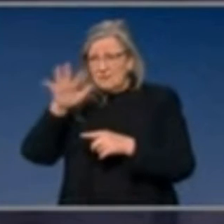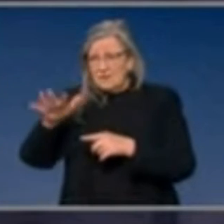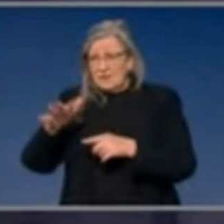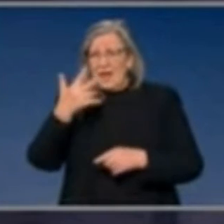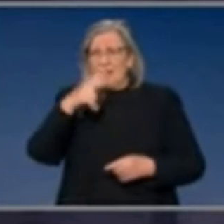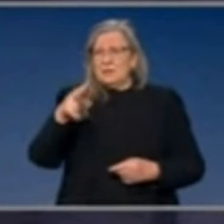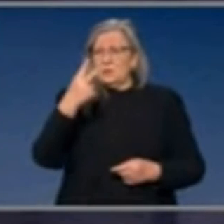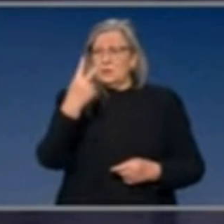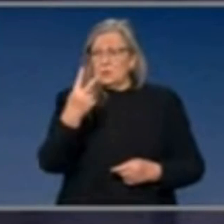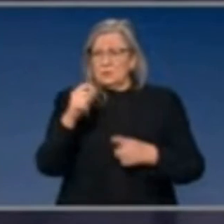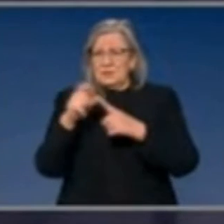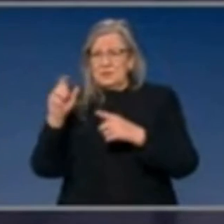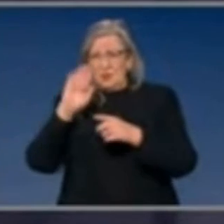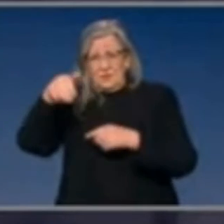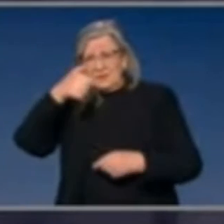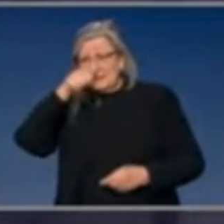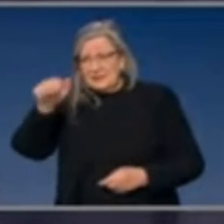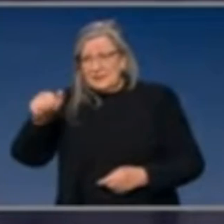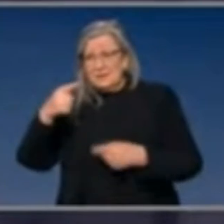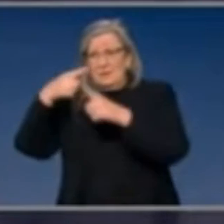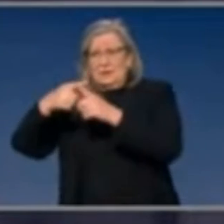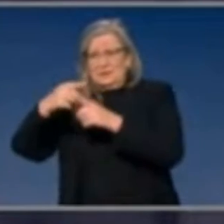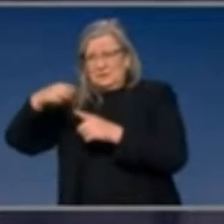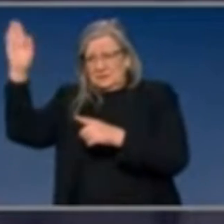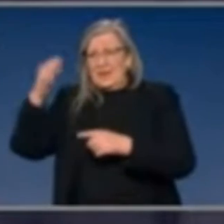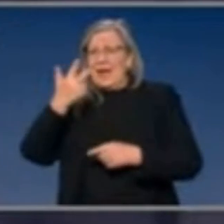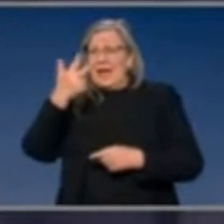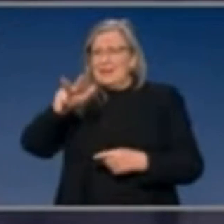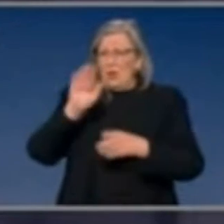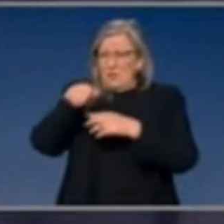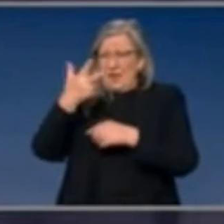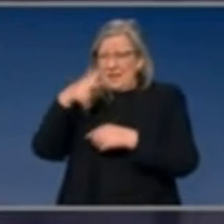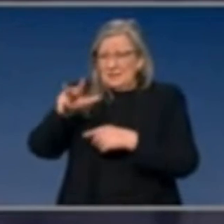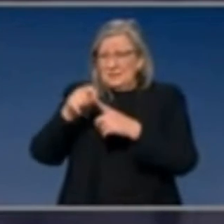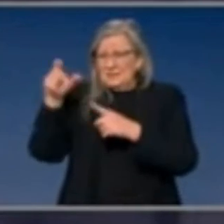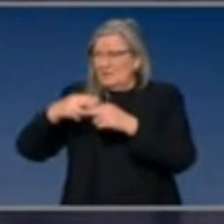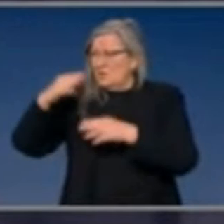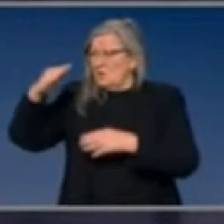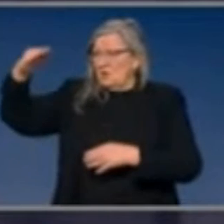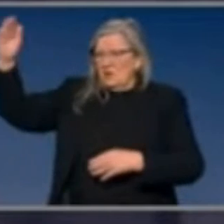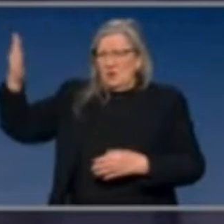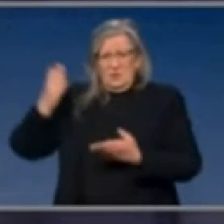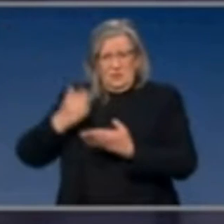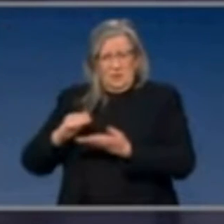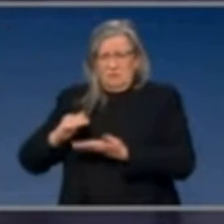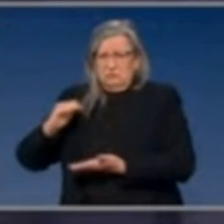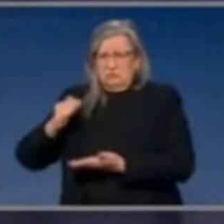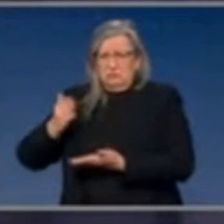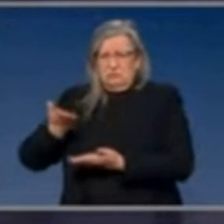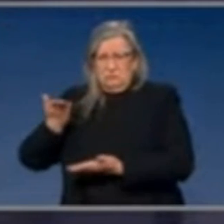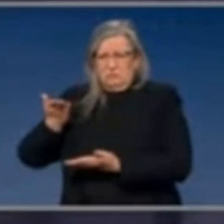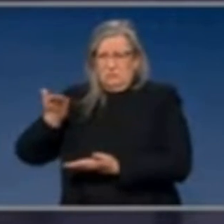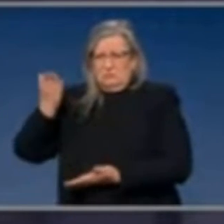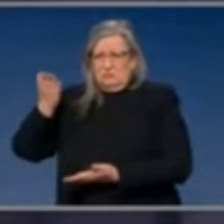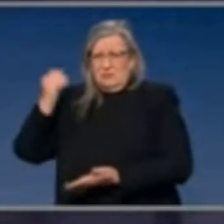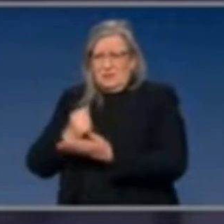60-plus, and 86.6%. And those figures are increasing daily. I follow the over 60s and over 70s on a